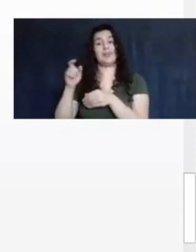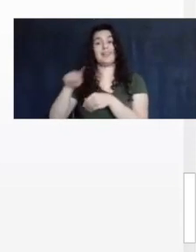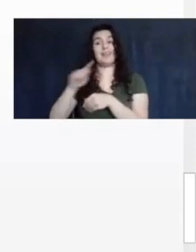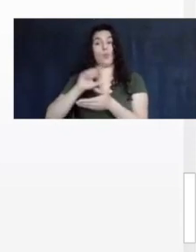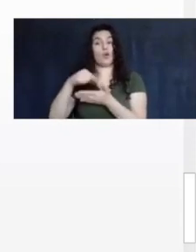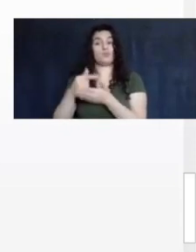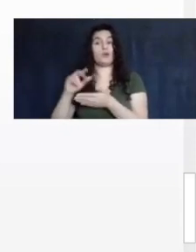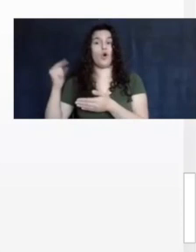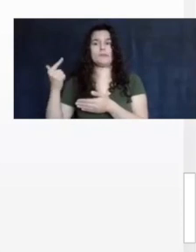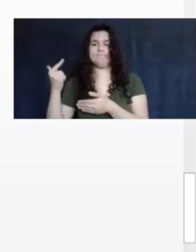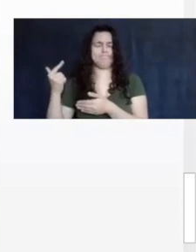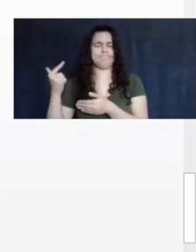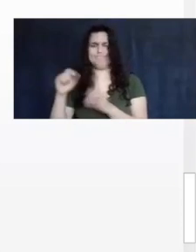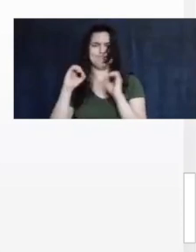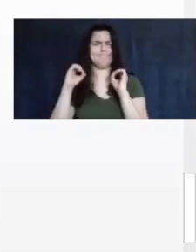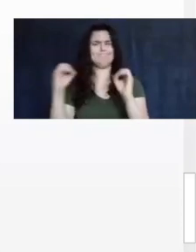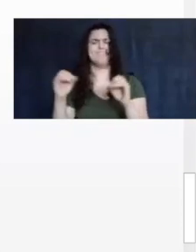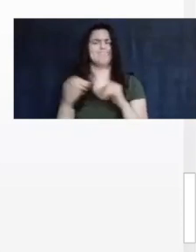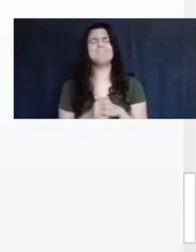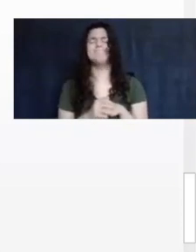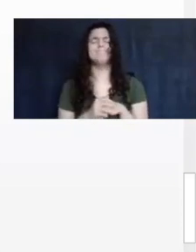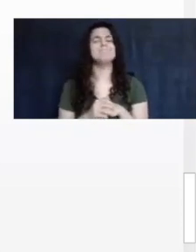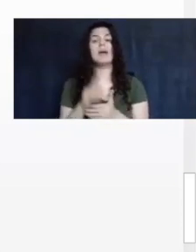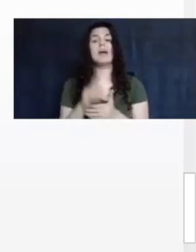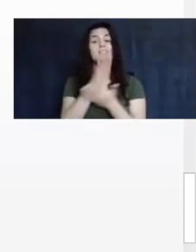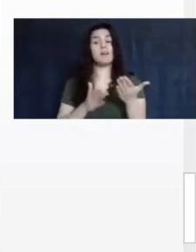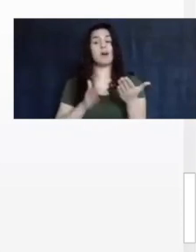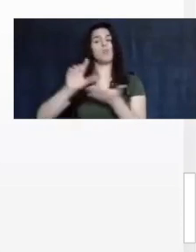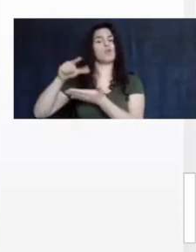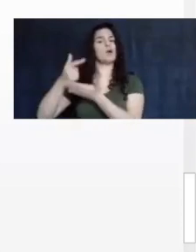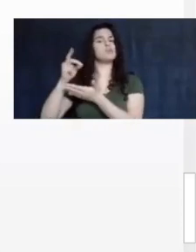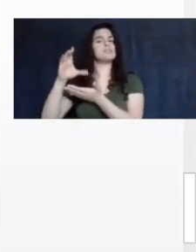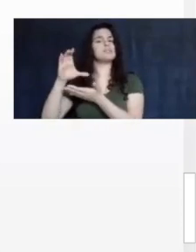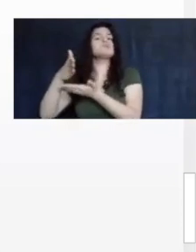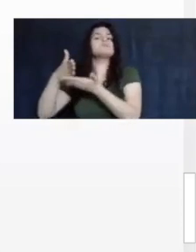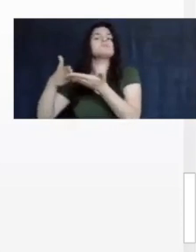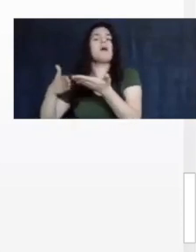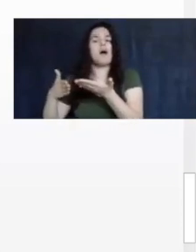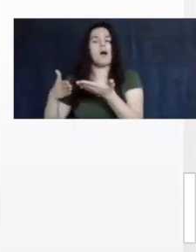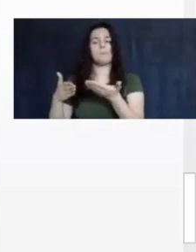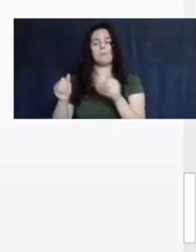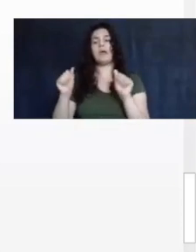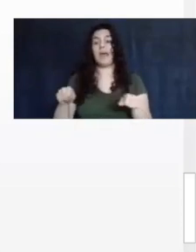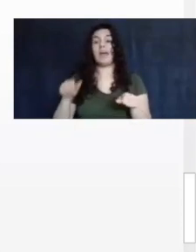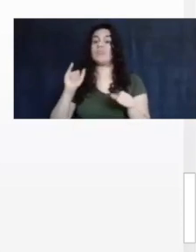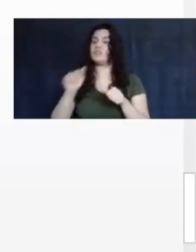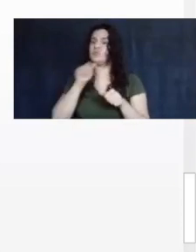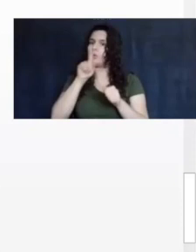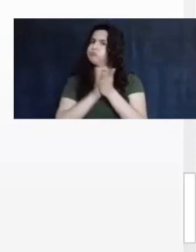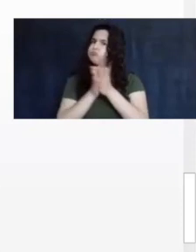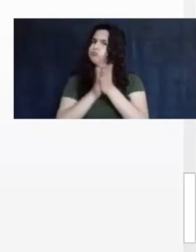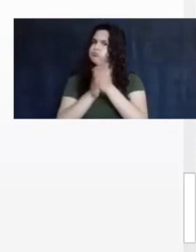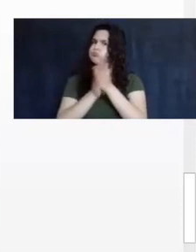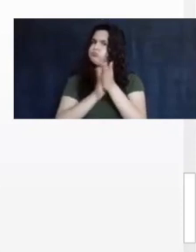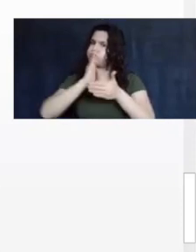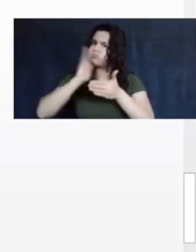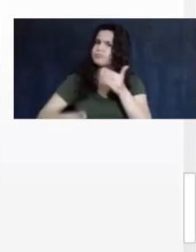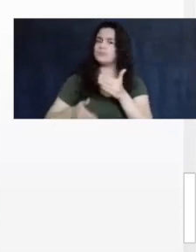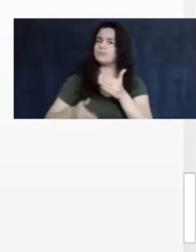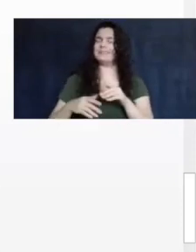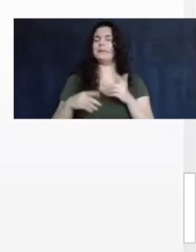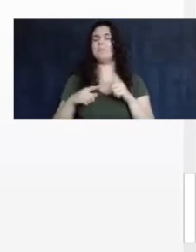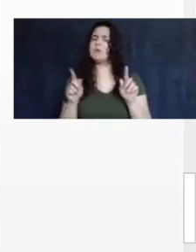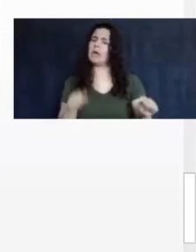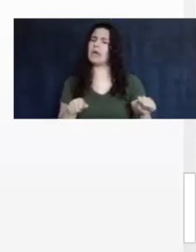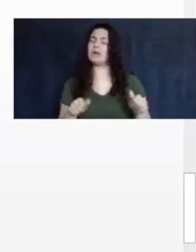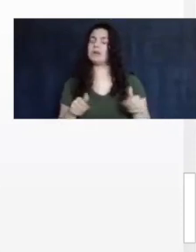August, and we'll have some that will get out in December. That's doable. It's pretty ambitious, but it's doable. And then others will finish